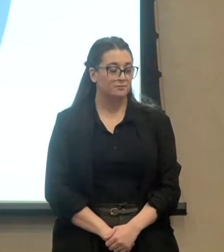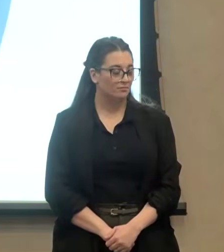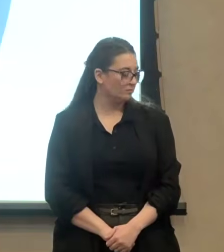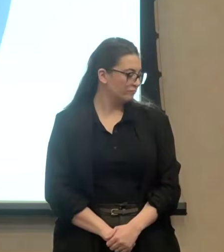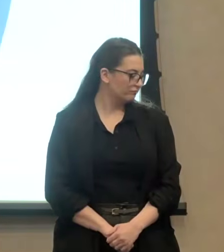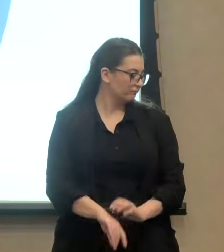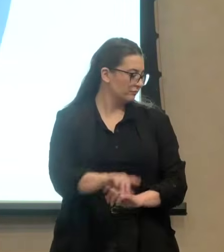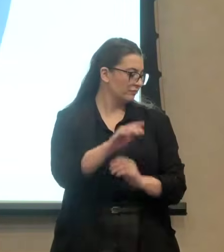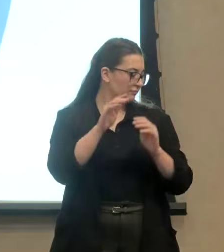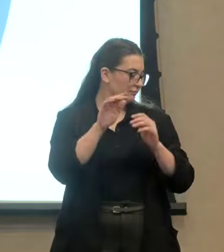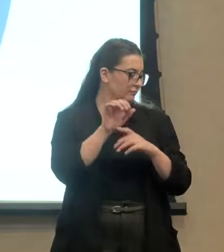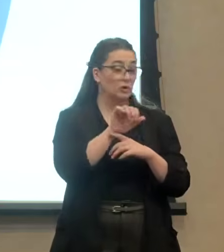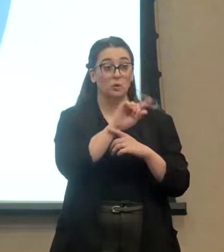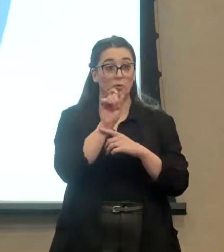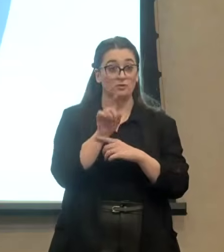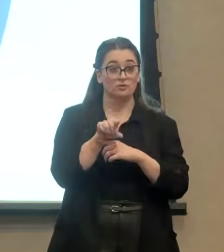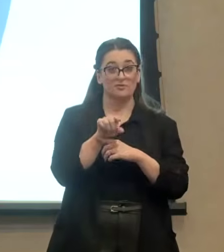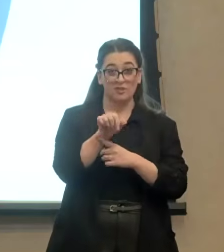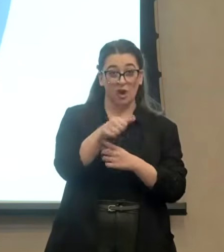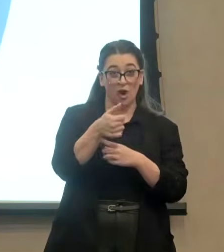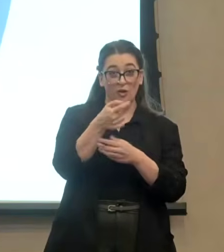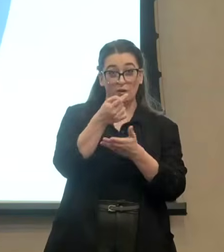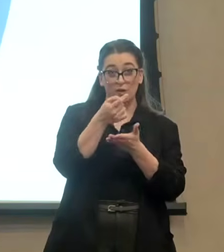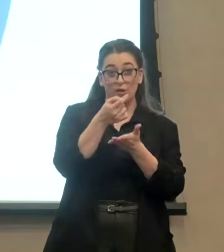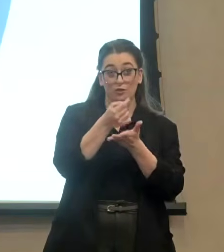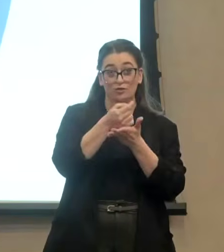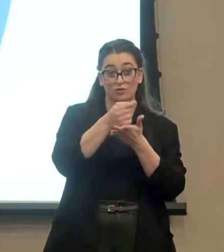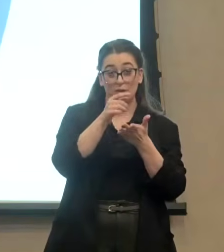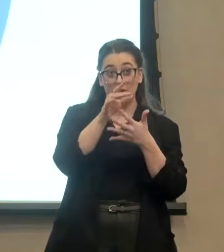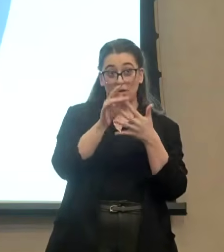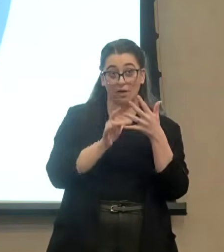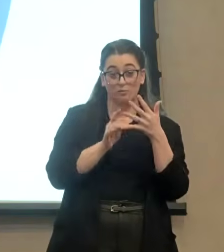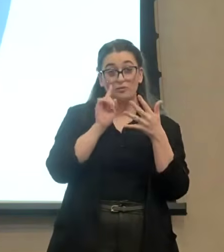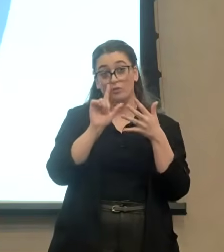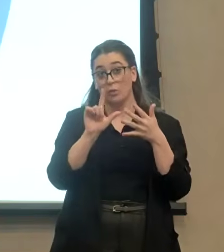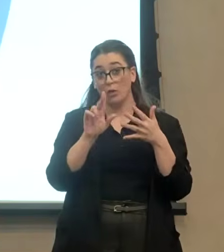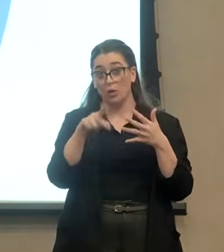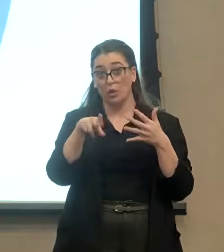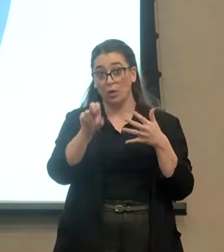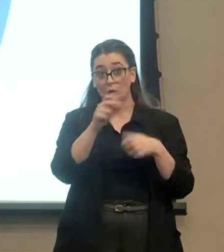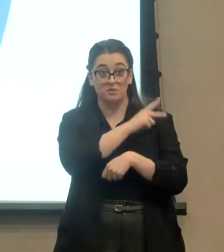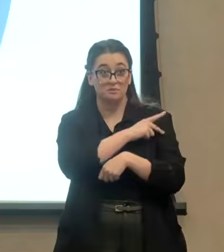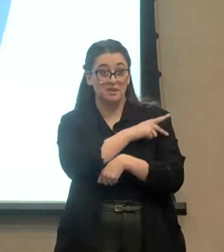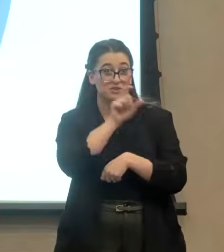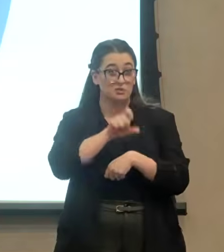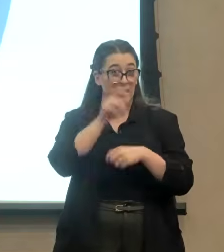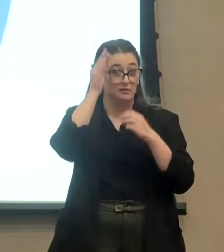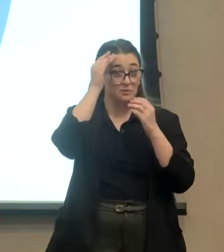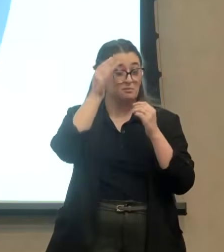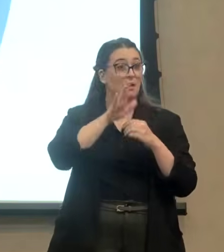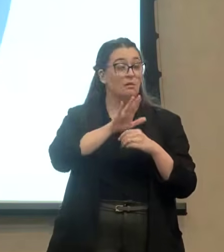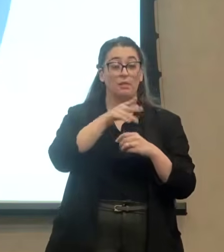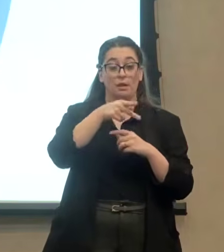Should other treatment options be considered for lupus patients with perimenopausal